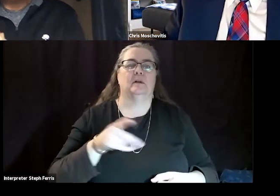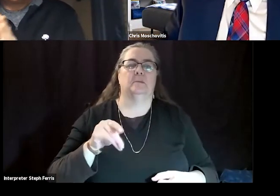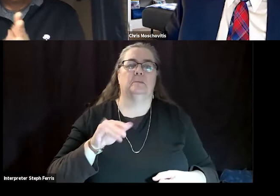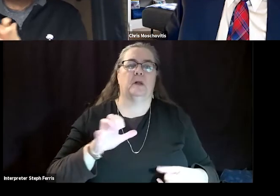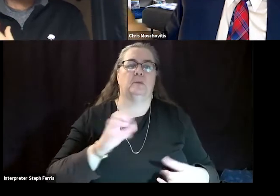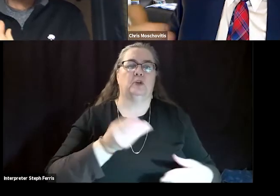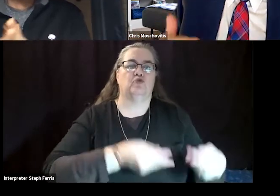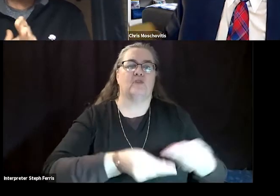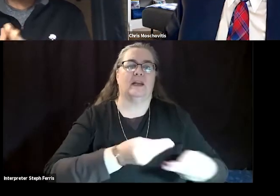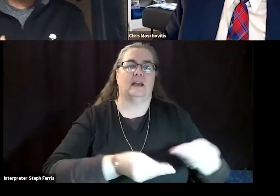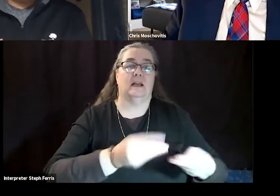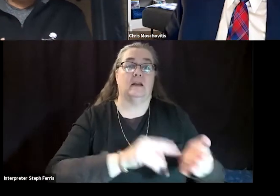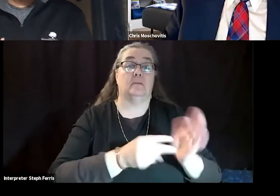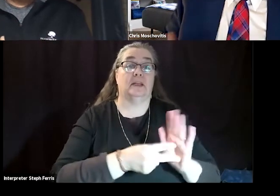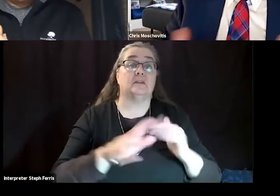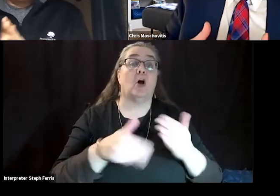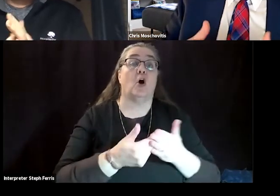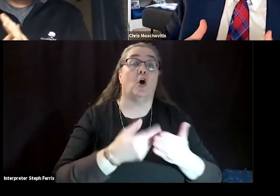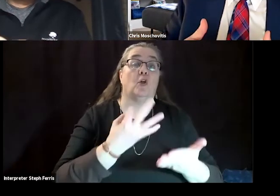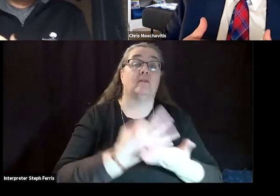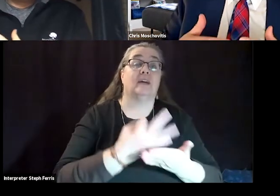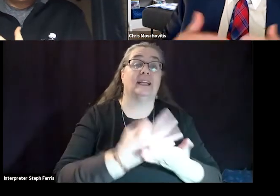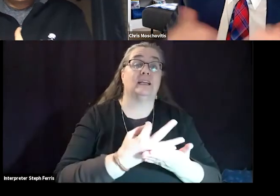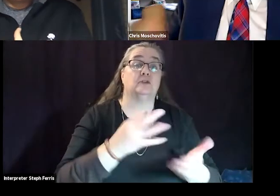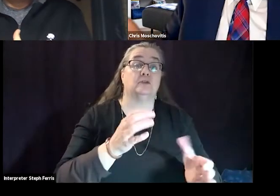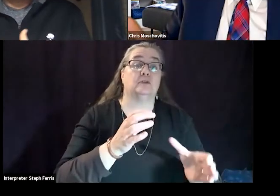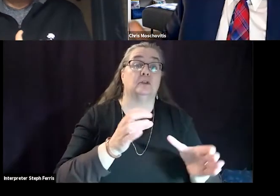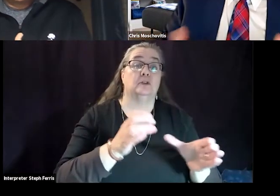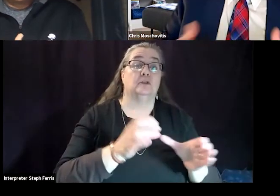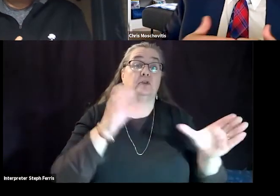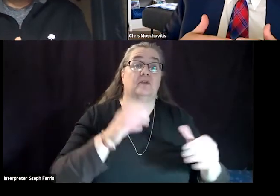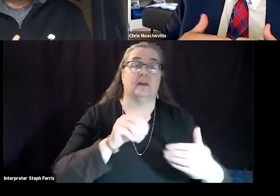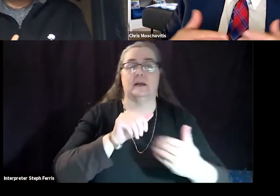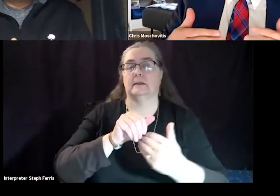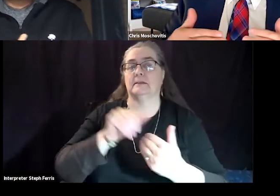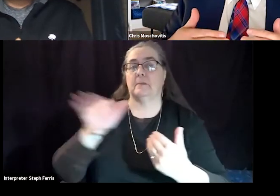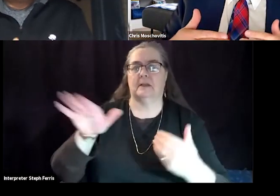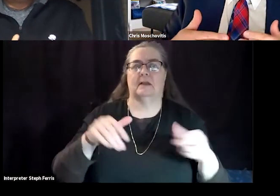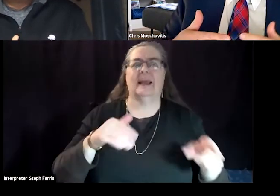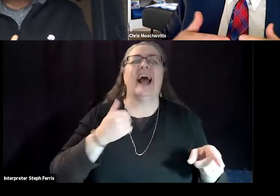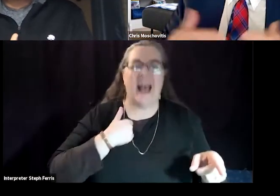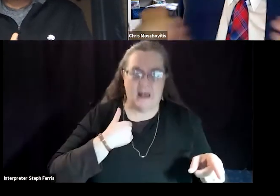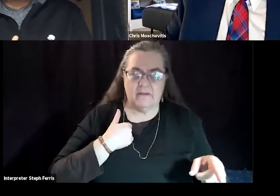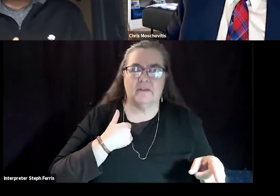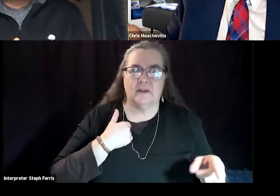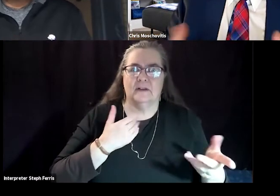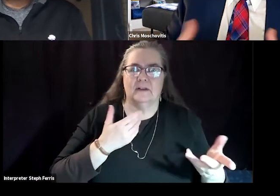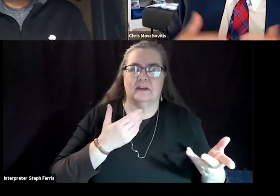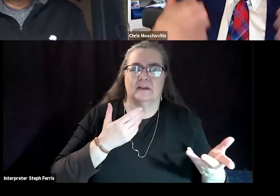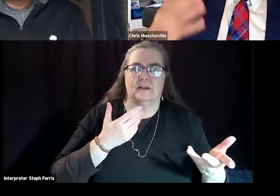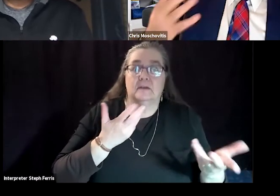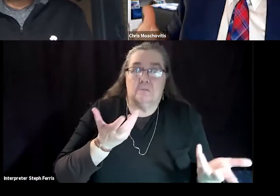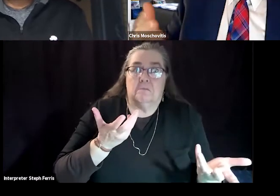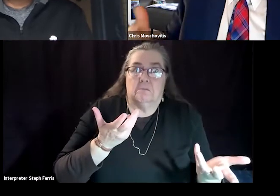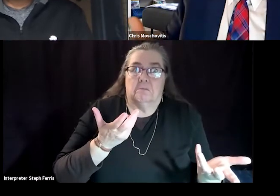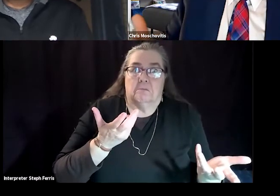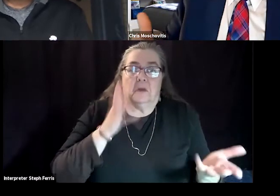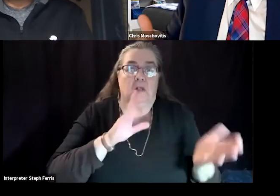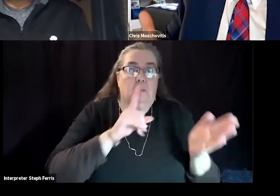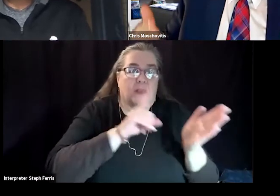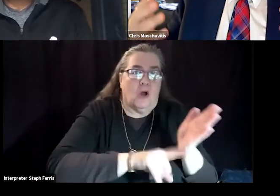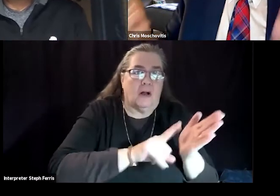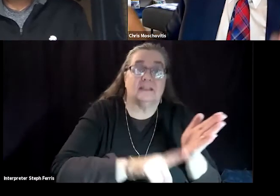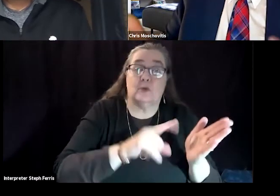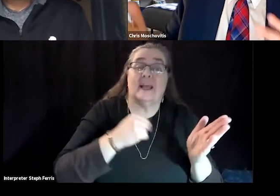financials, every quarter. They yeah, submit strategic plans. They are subject to audit. They submit a lot of